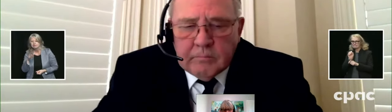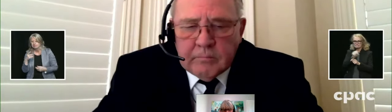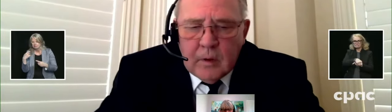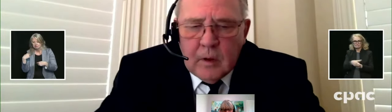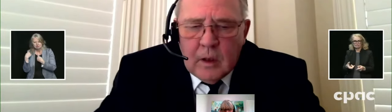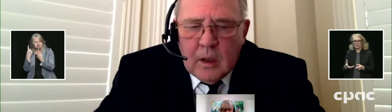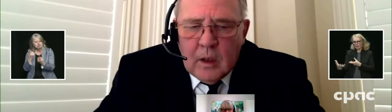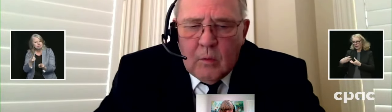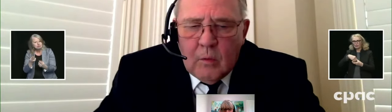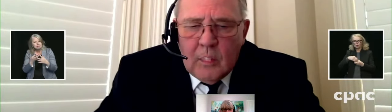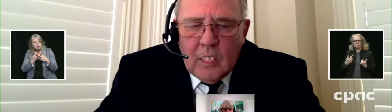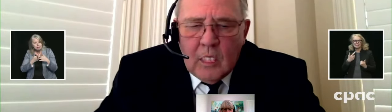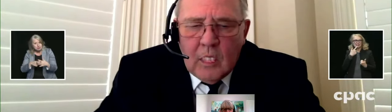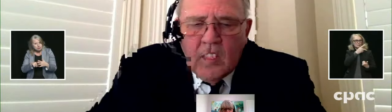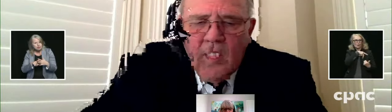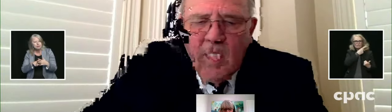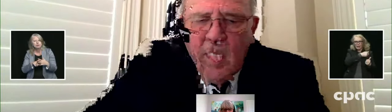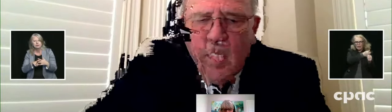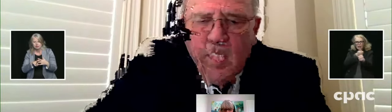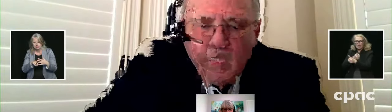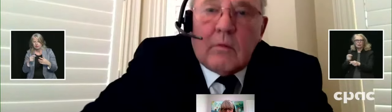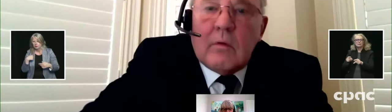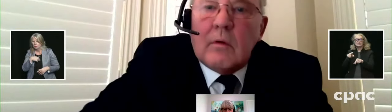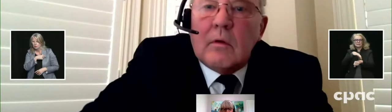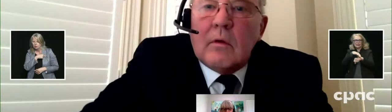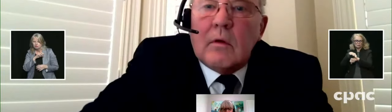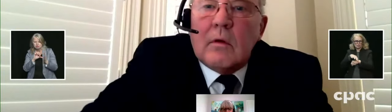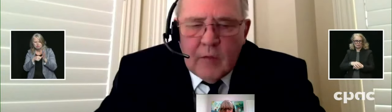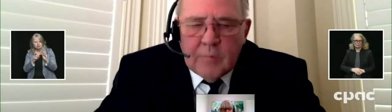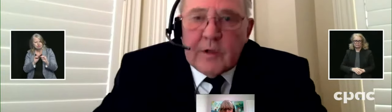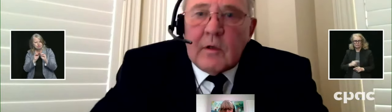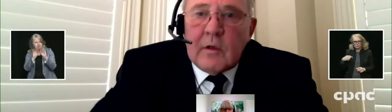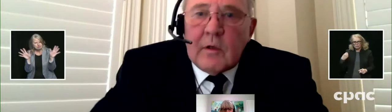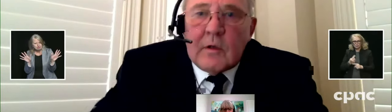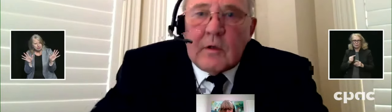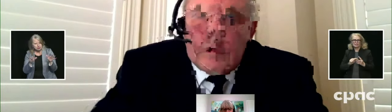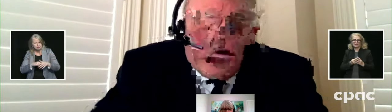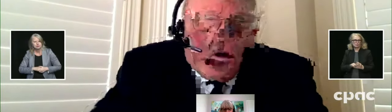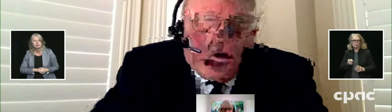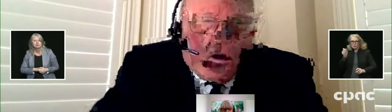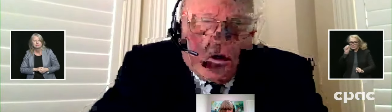beginning, we have been very clear.